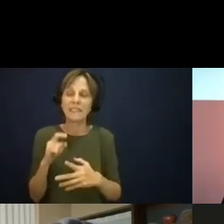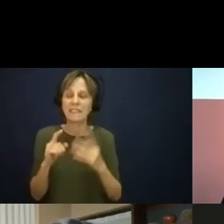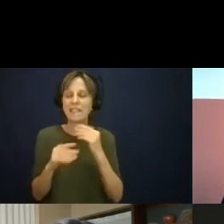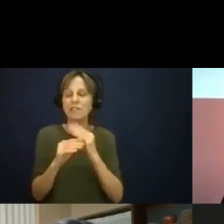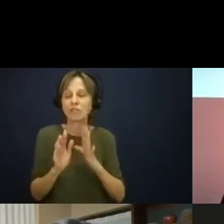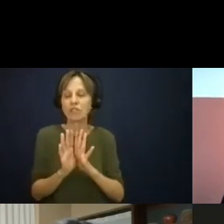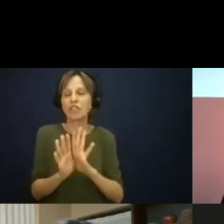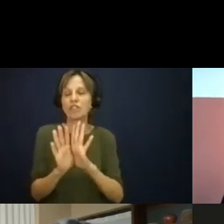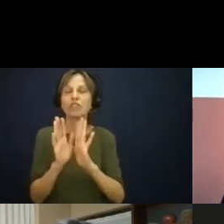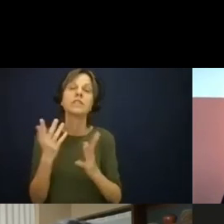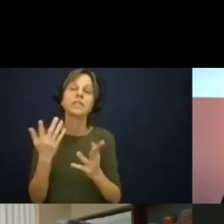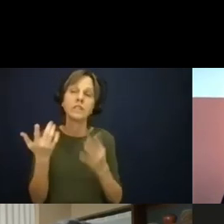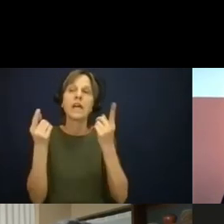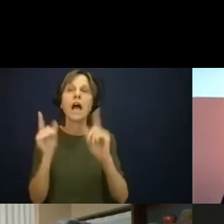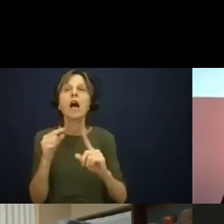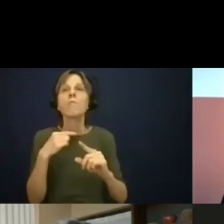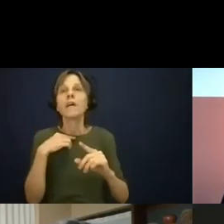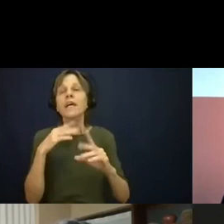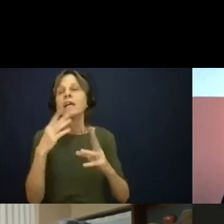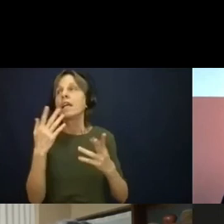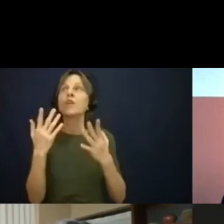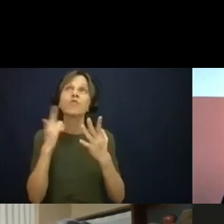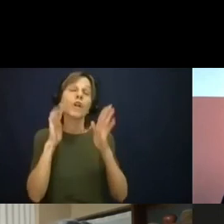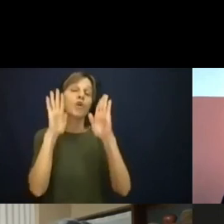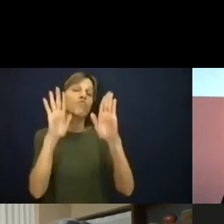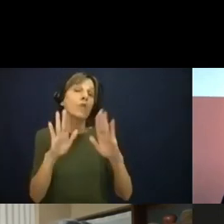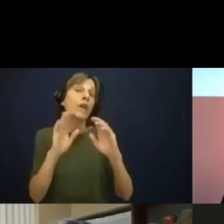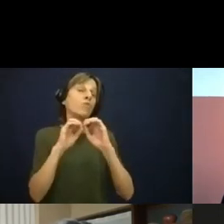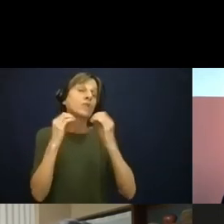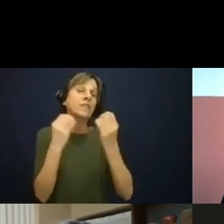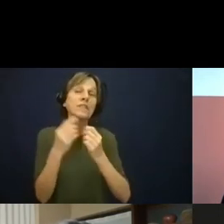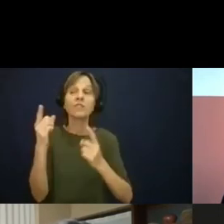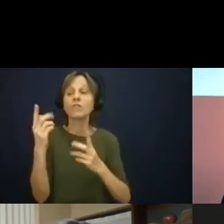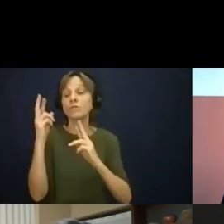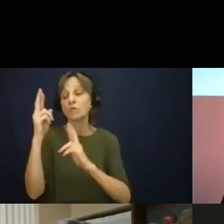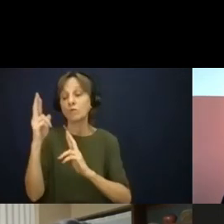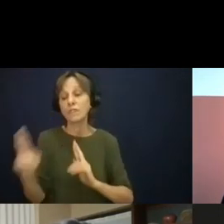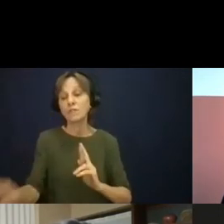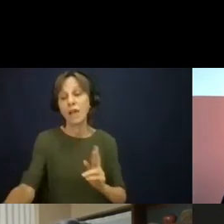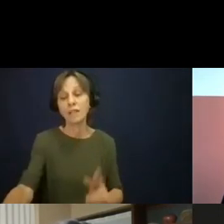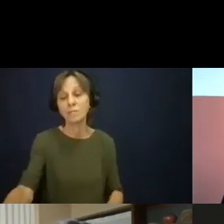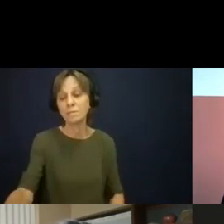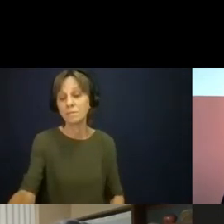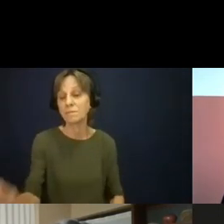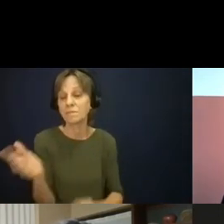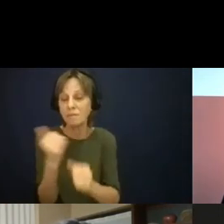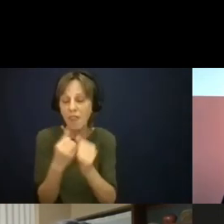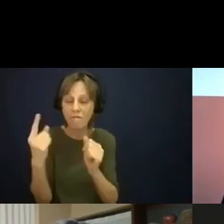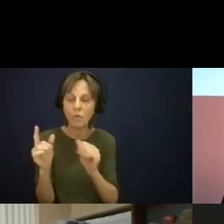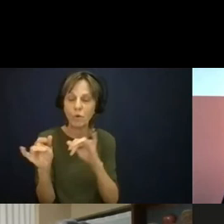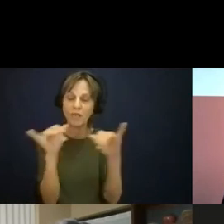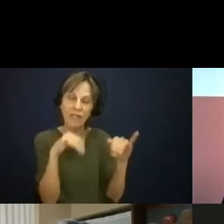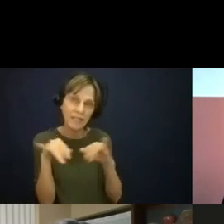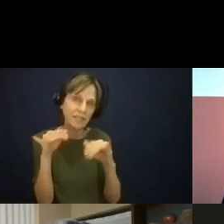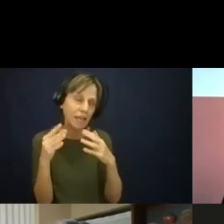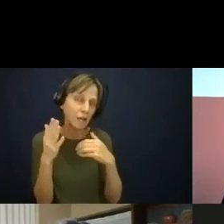and I happen to fall into a great organization that respect everyone as the same. Whatever